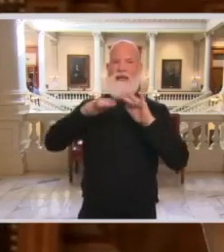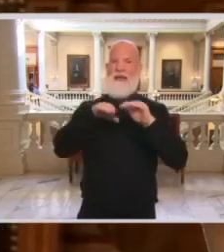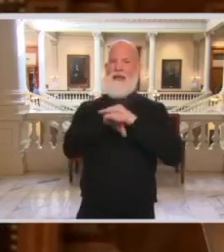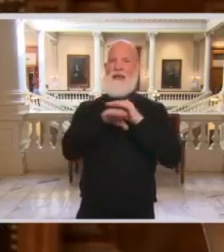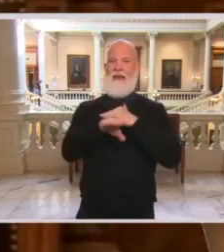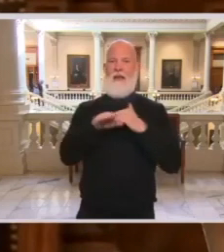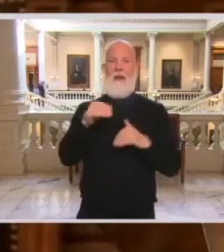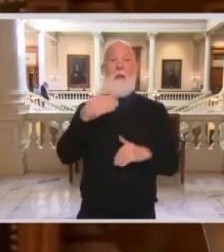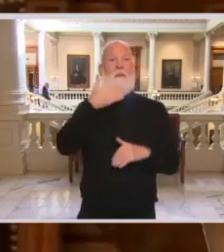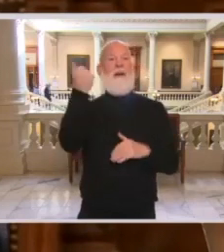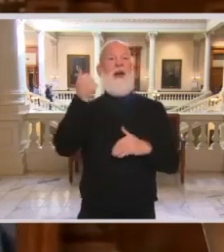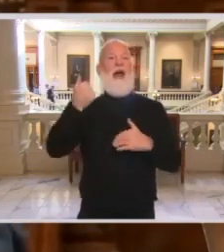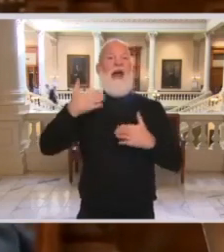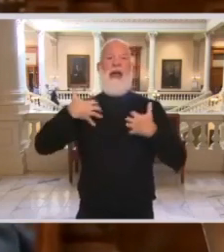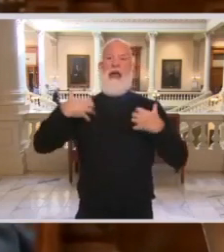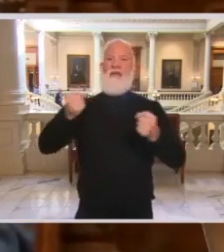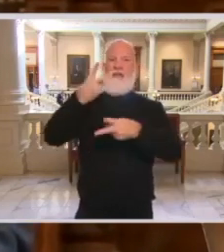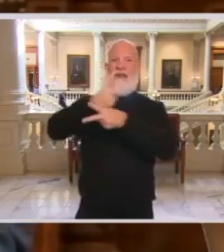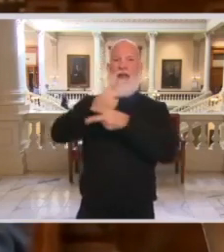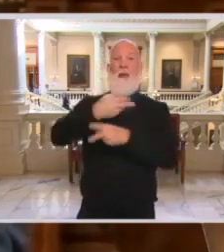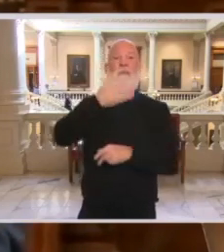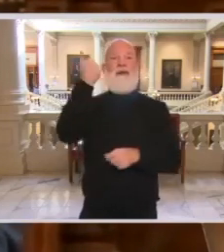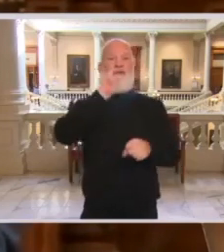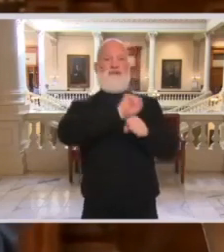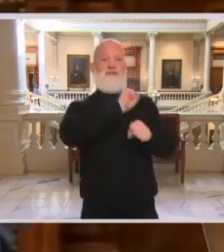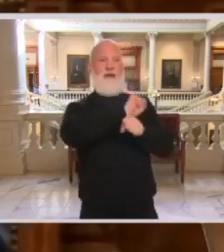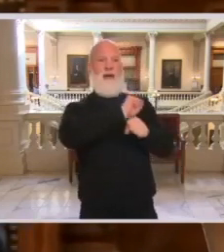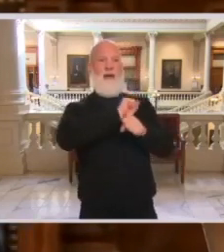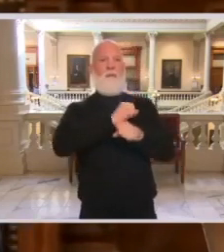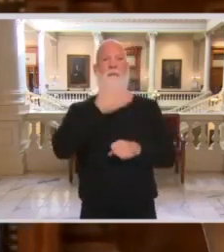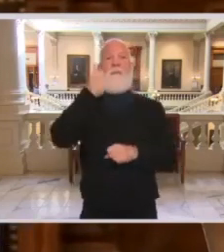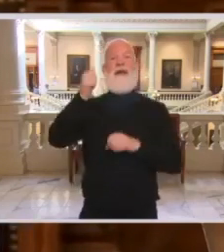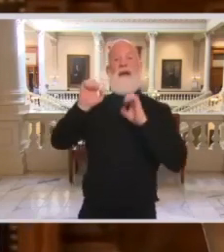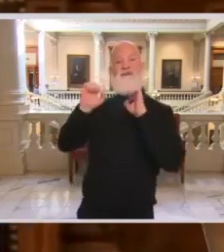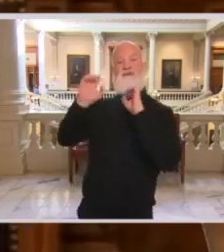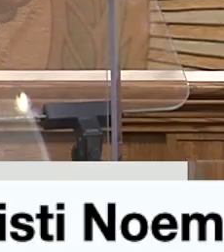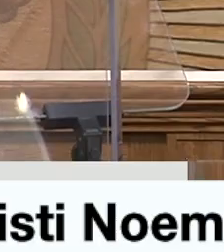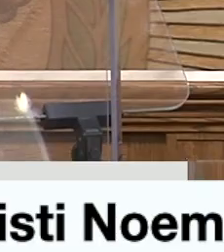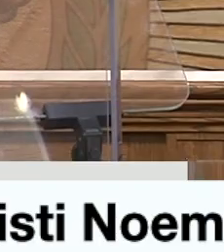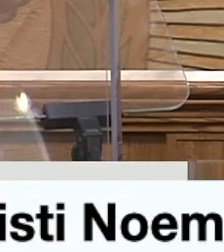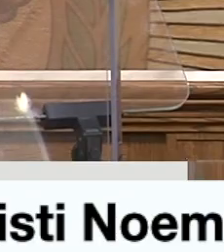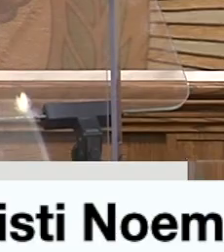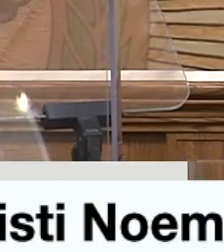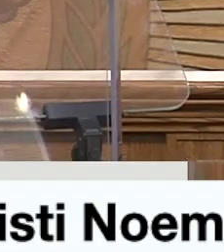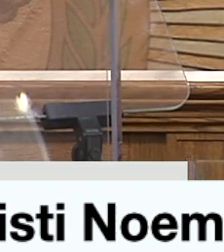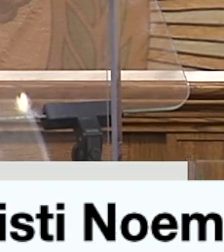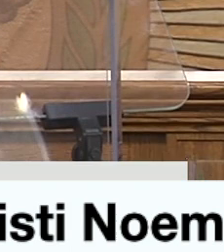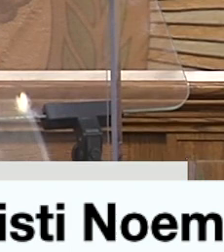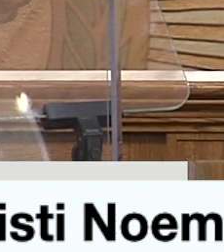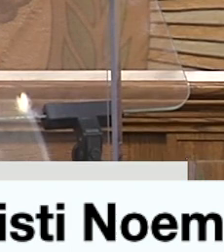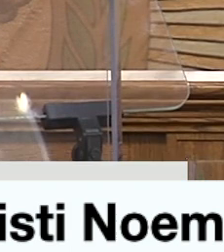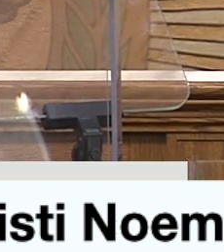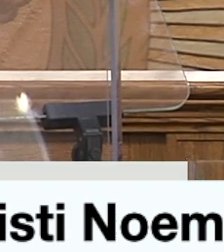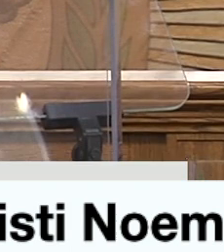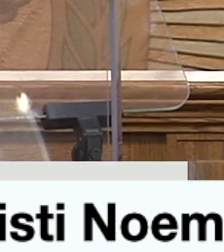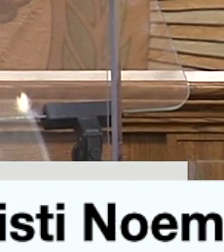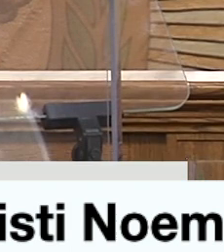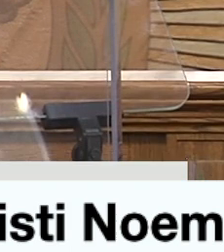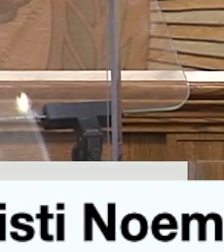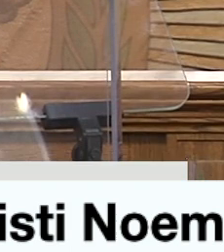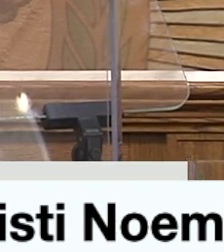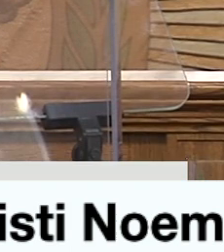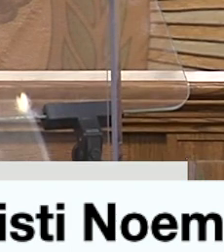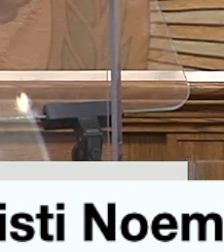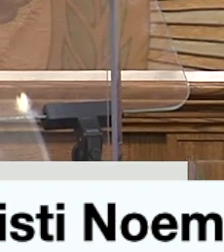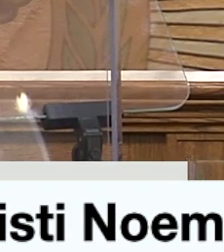for job opportunities, and something as simple as keeping in touch with loved ones. Even the most remote communities across our state should be